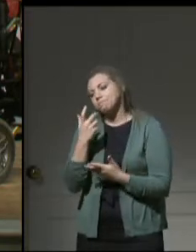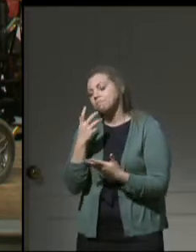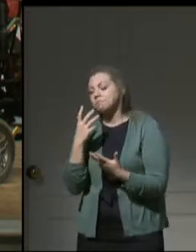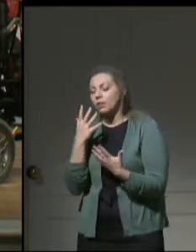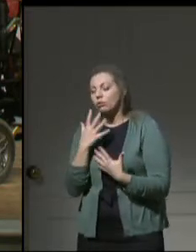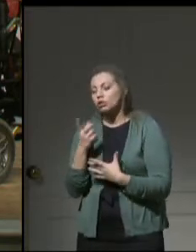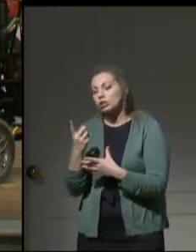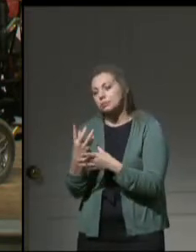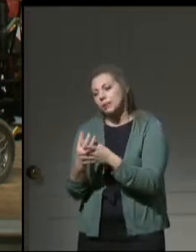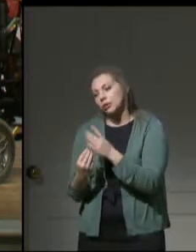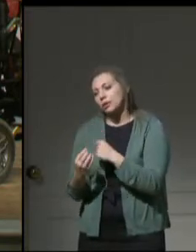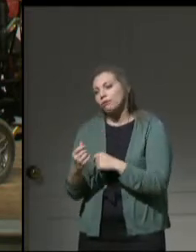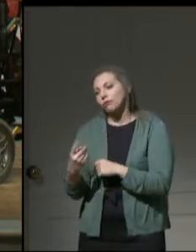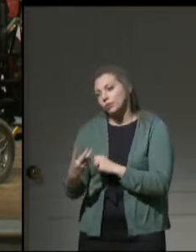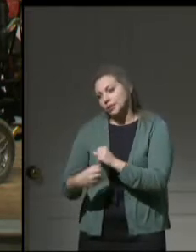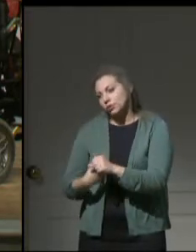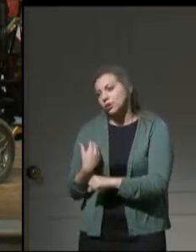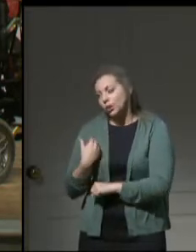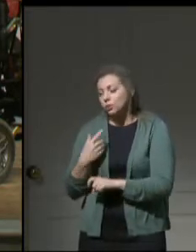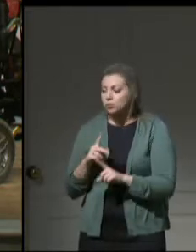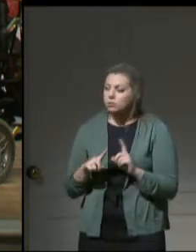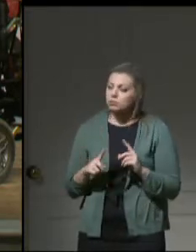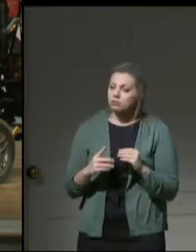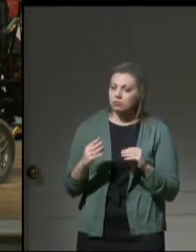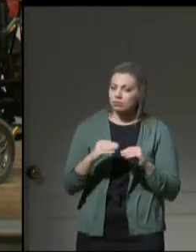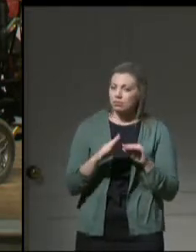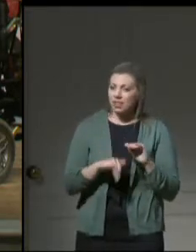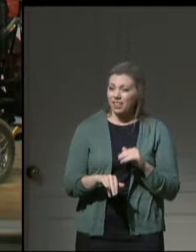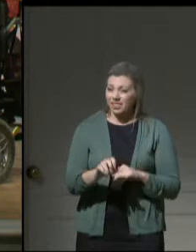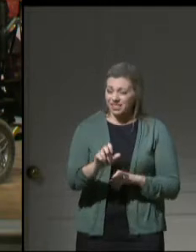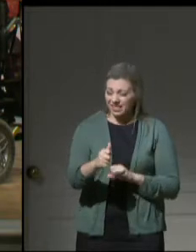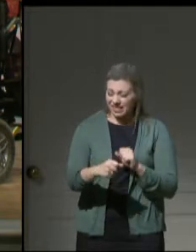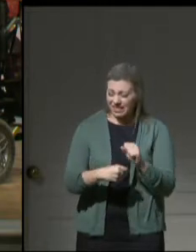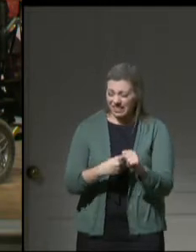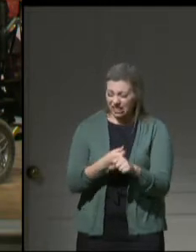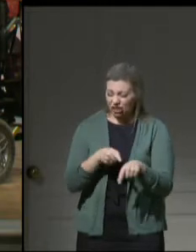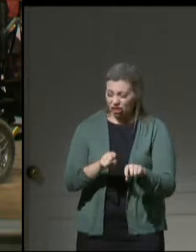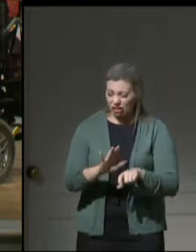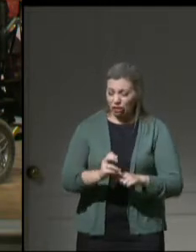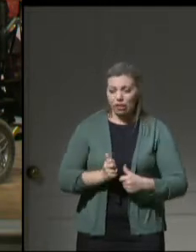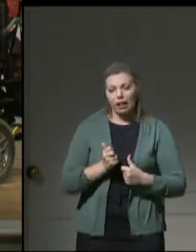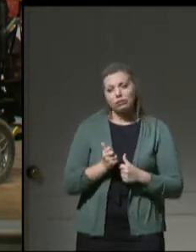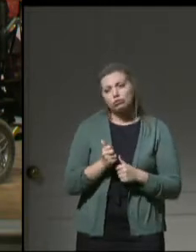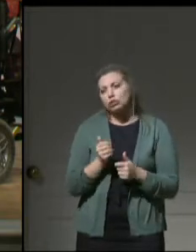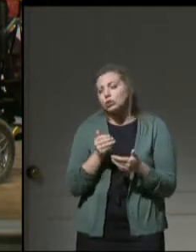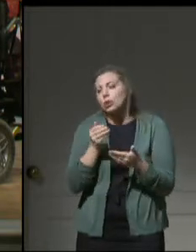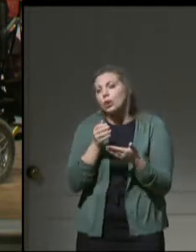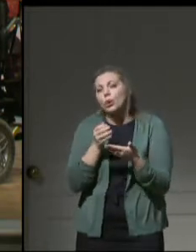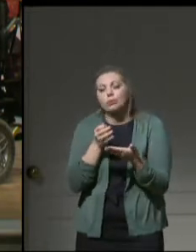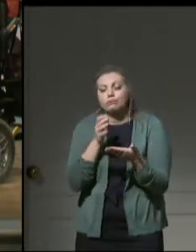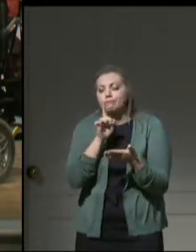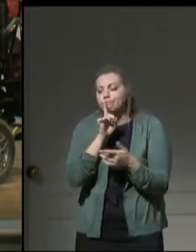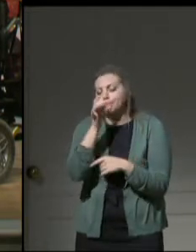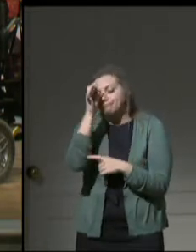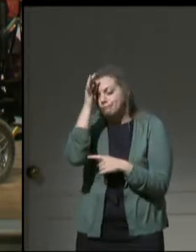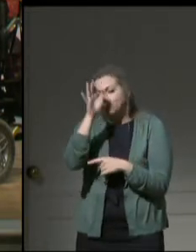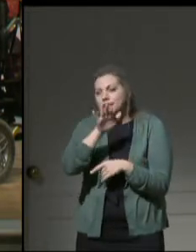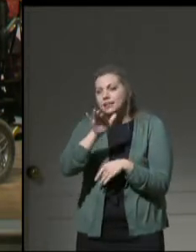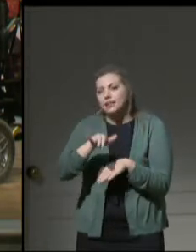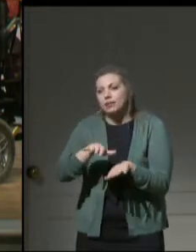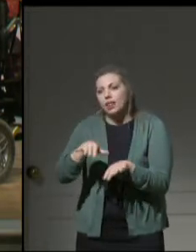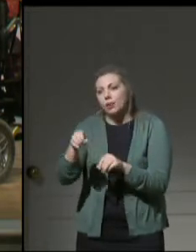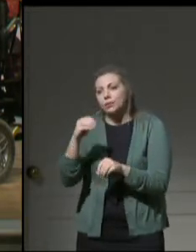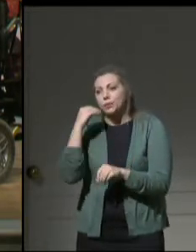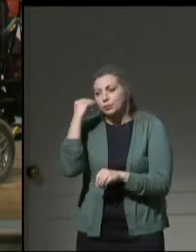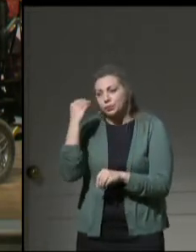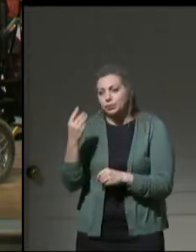couple of years ago. In the past over a decade of her life, she hardly left her home. She refused